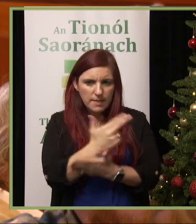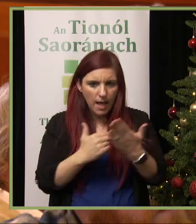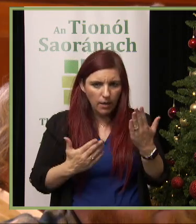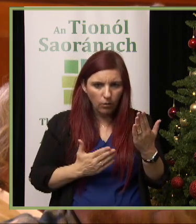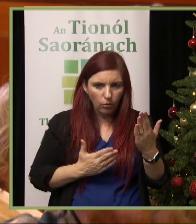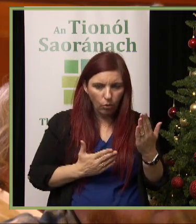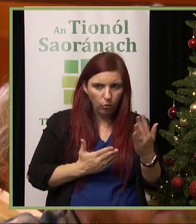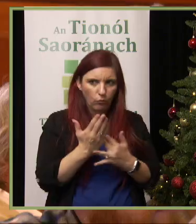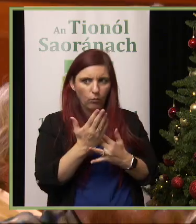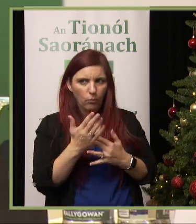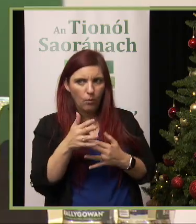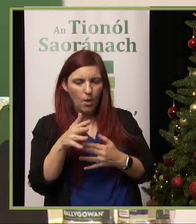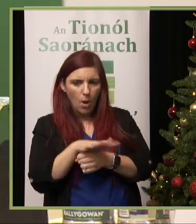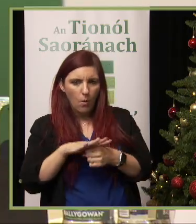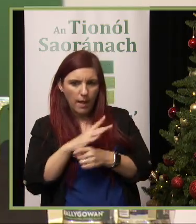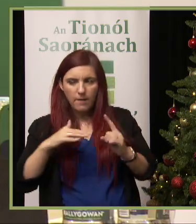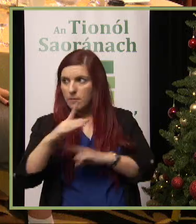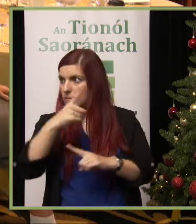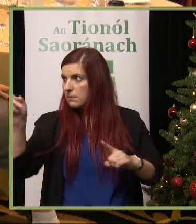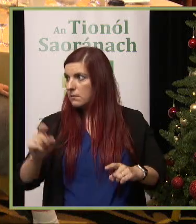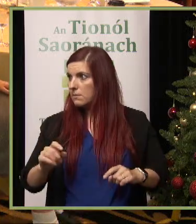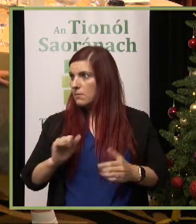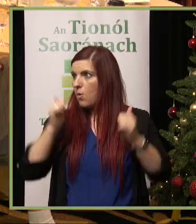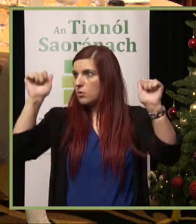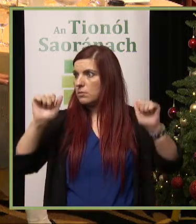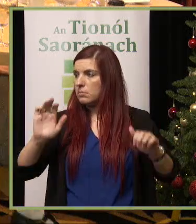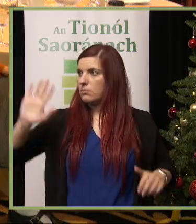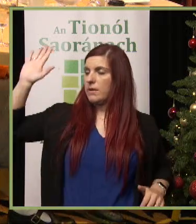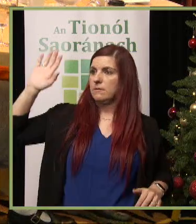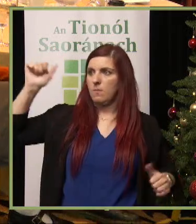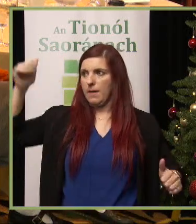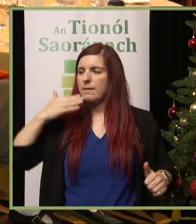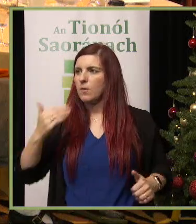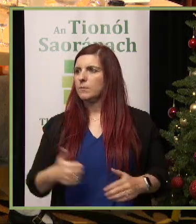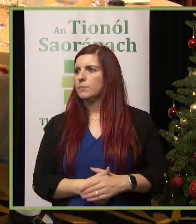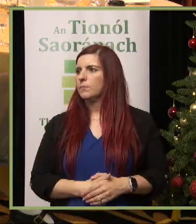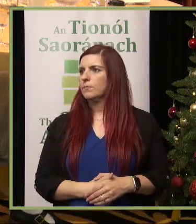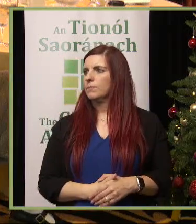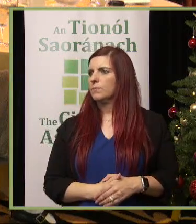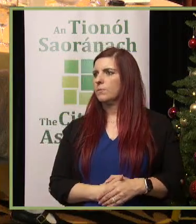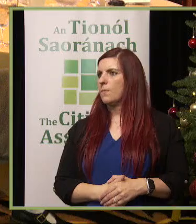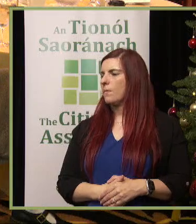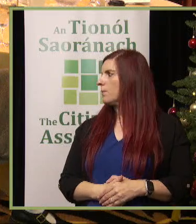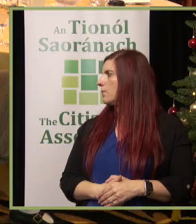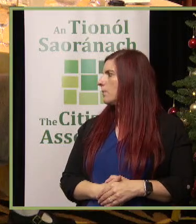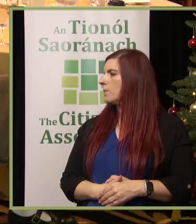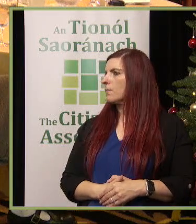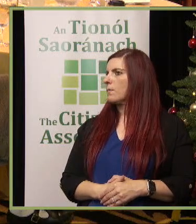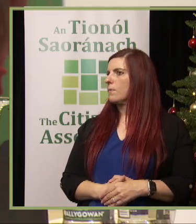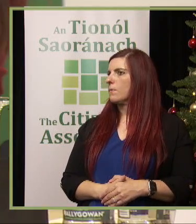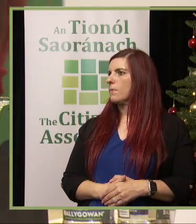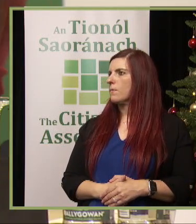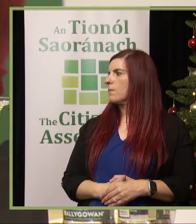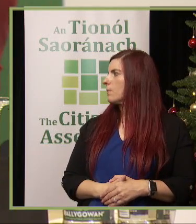environment. All in favour? Great. Thank you. Carried. Responses to...